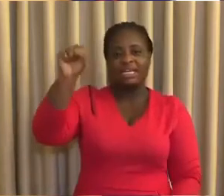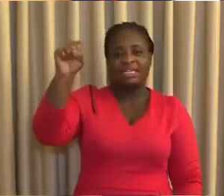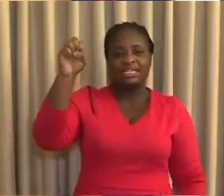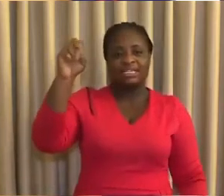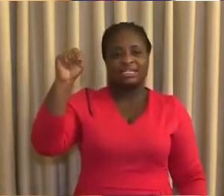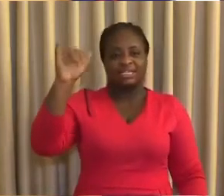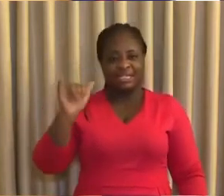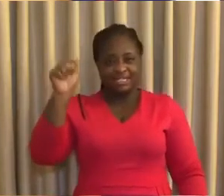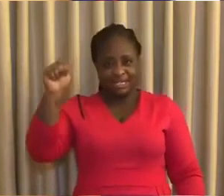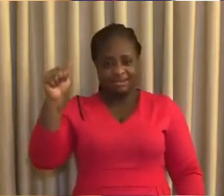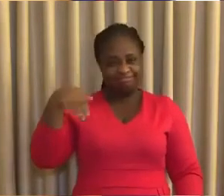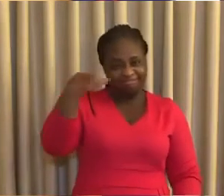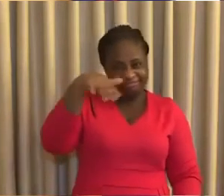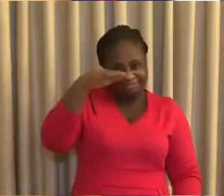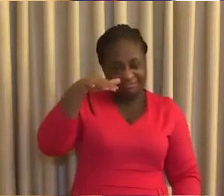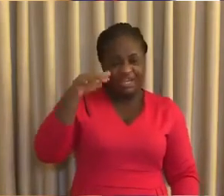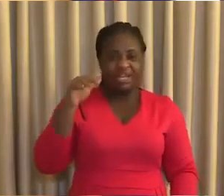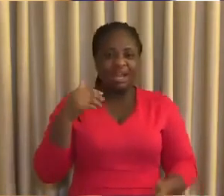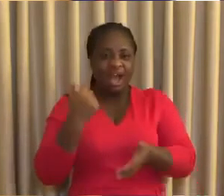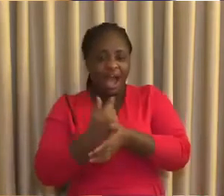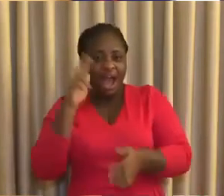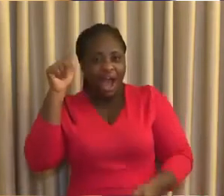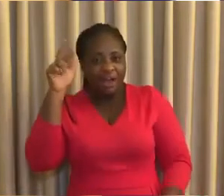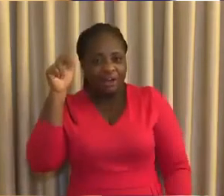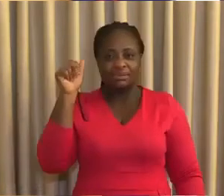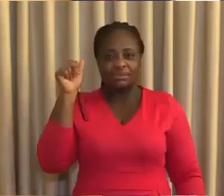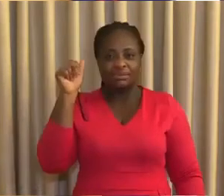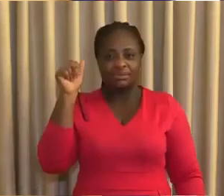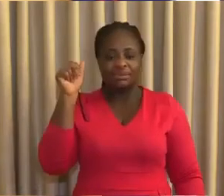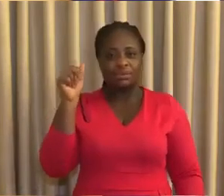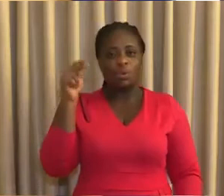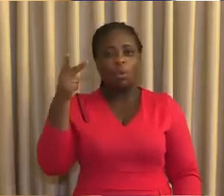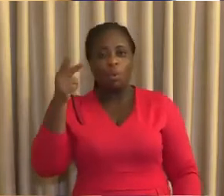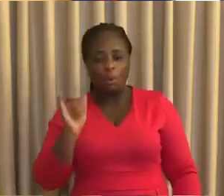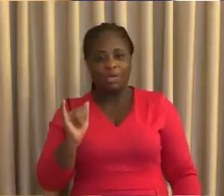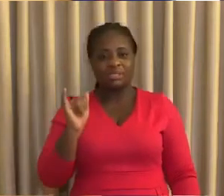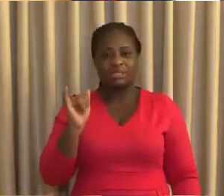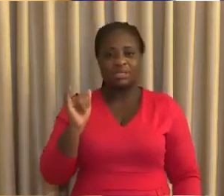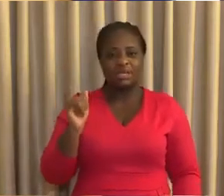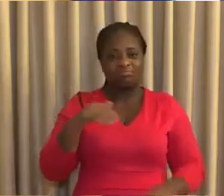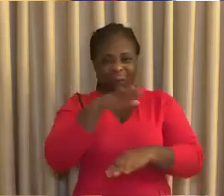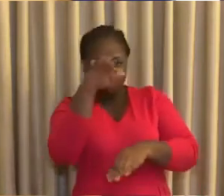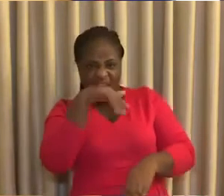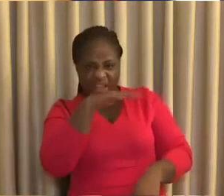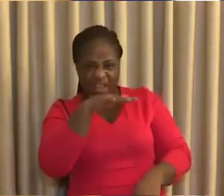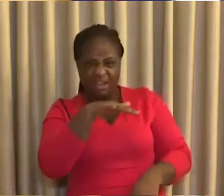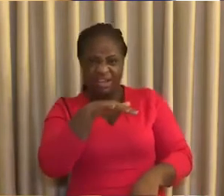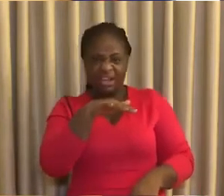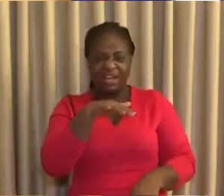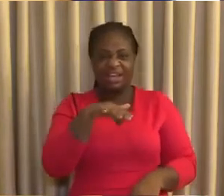Municipality, and the Greater Kumasi Metropolitan Area and contiguous districts,